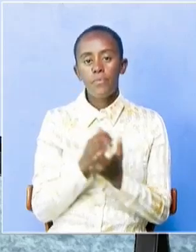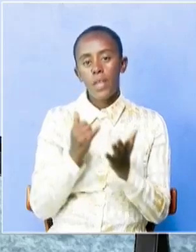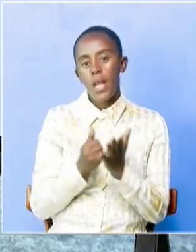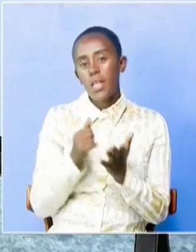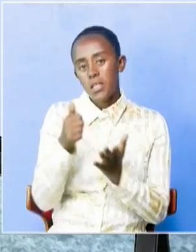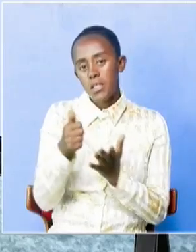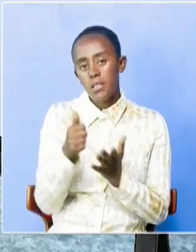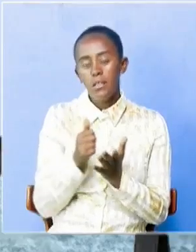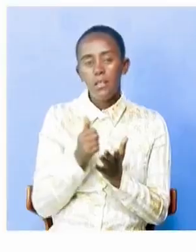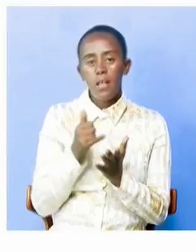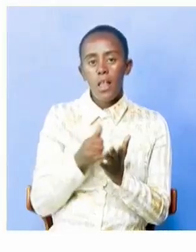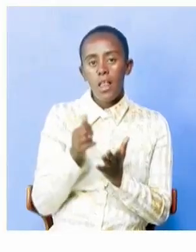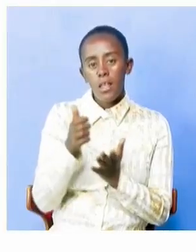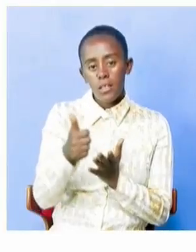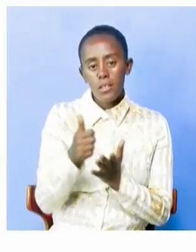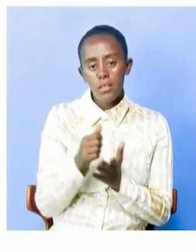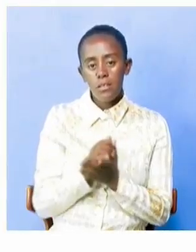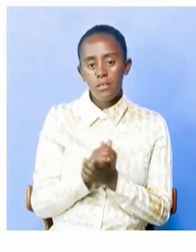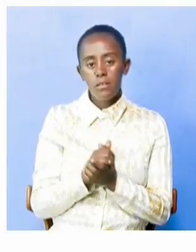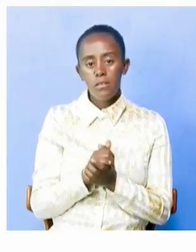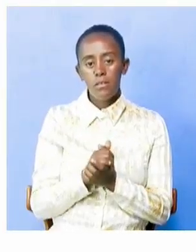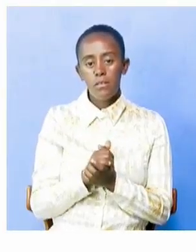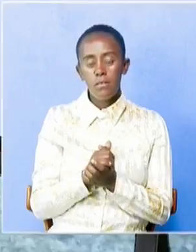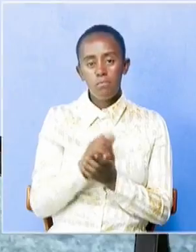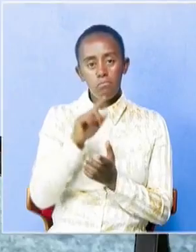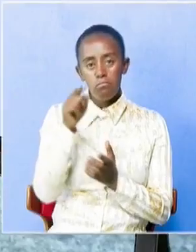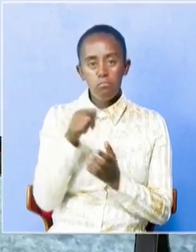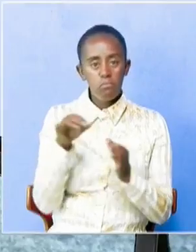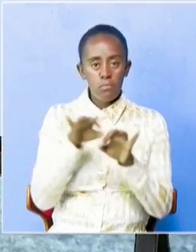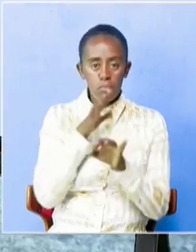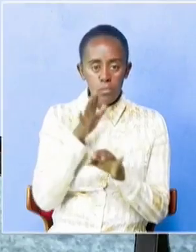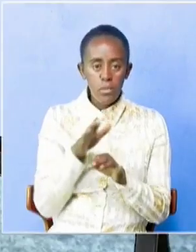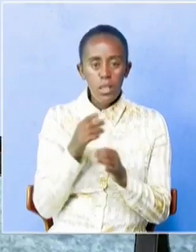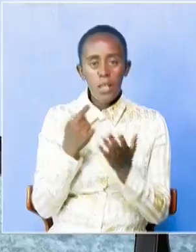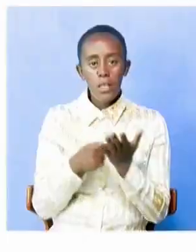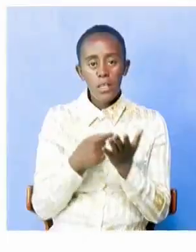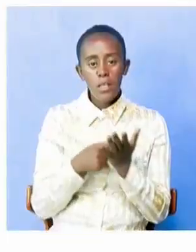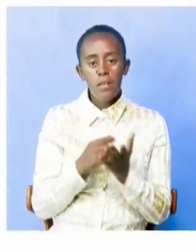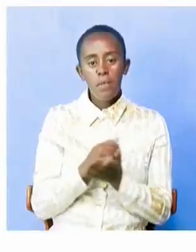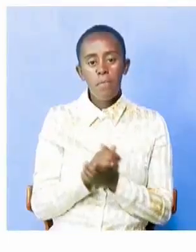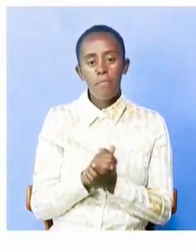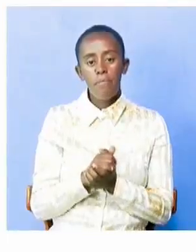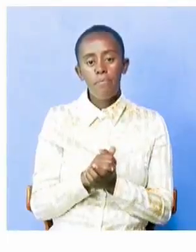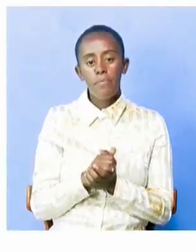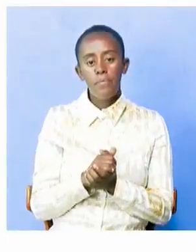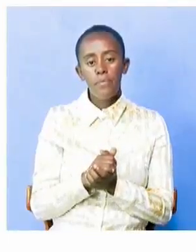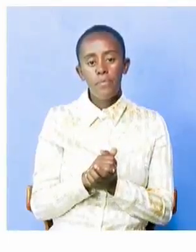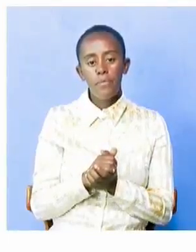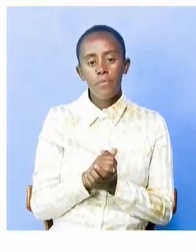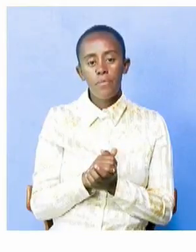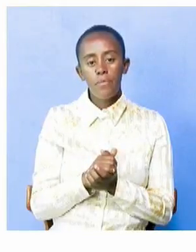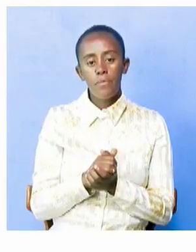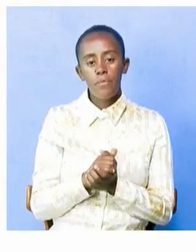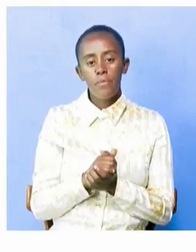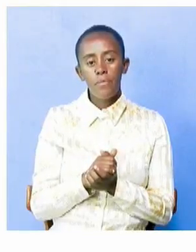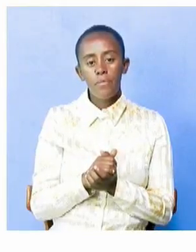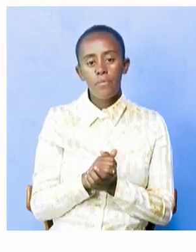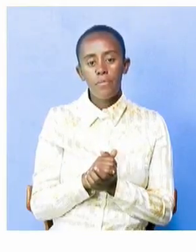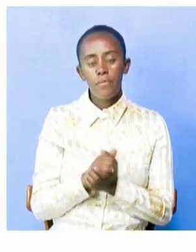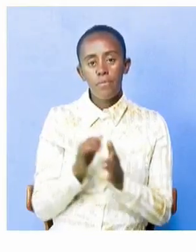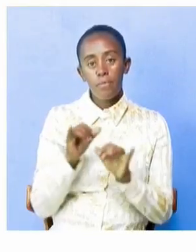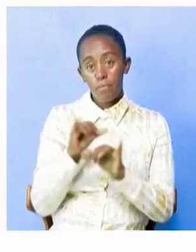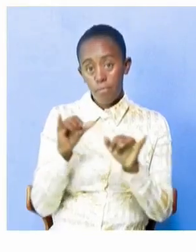what? Apostrophe. Because this and